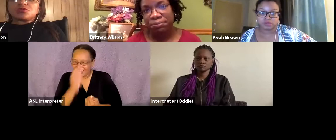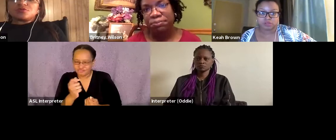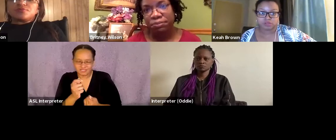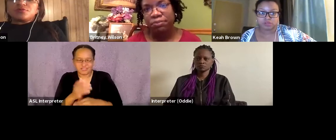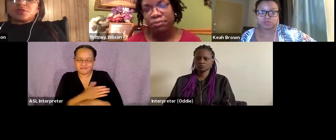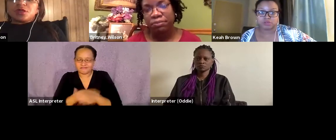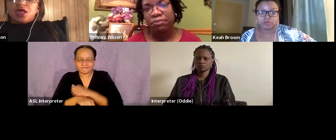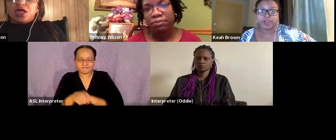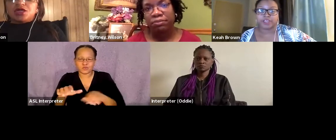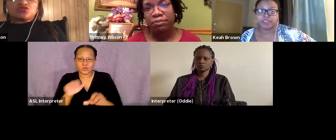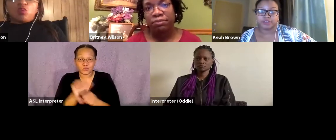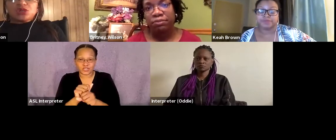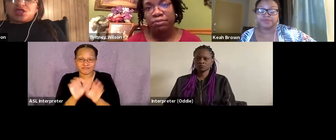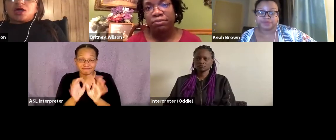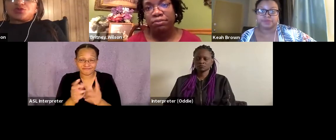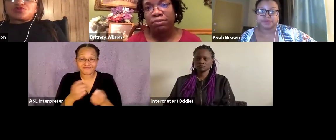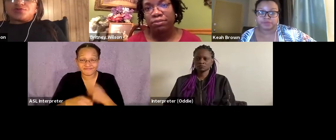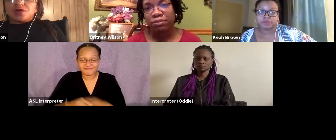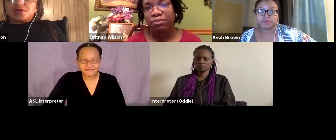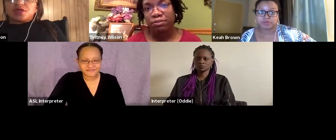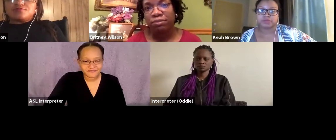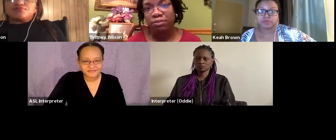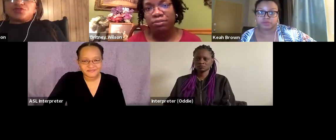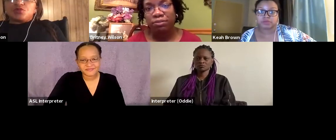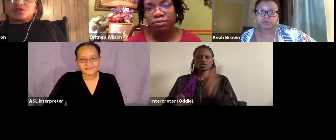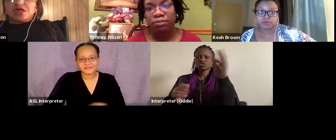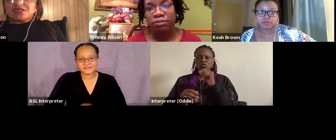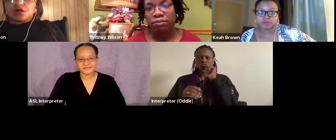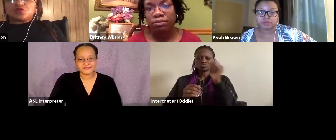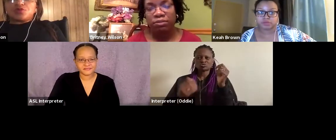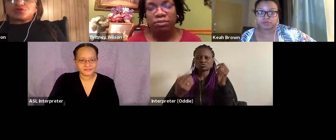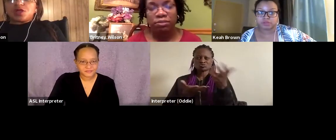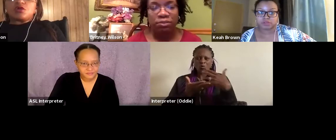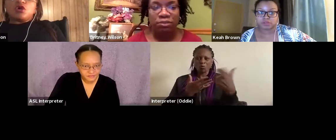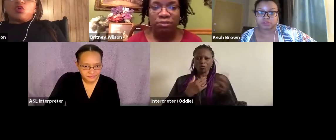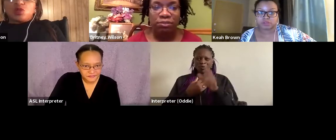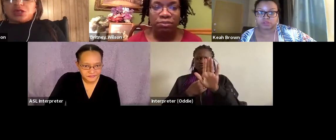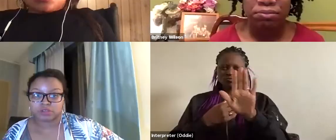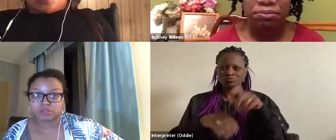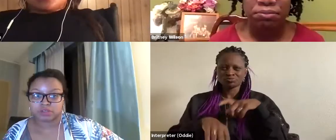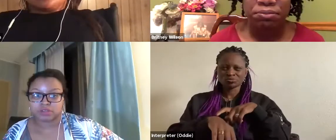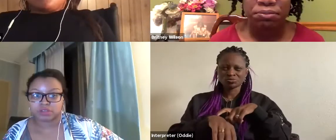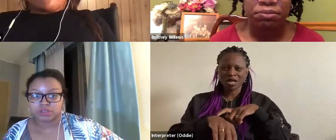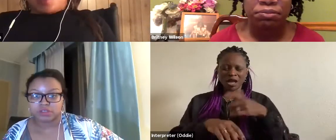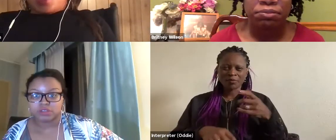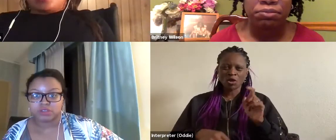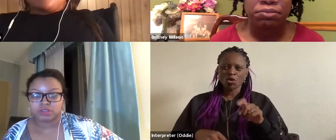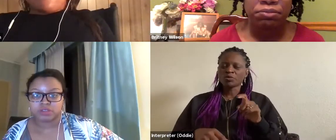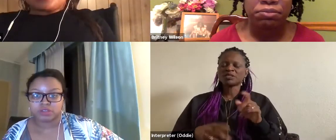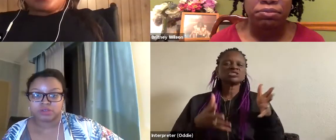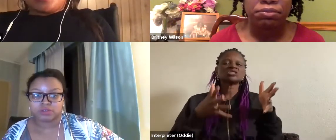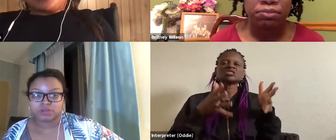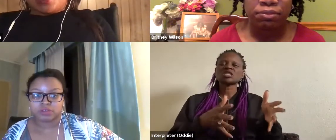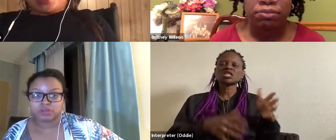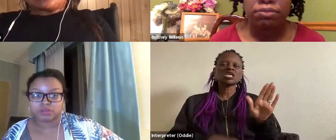do the work. And right, don't waste your time with those people. I think that, you know, it has to come to the point to where we literally have to leave those folks behind and